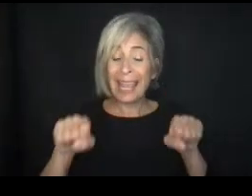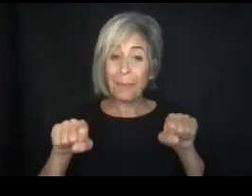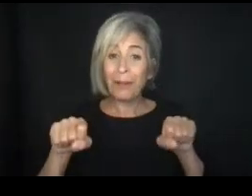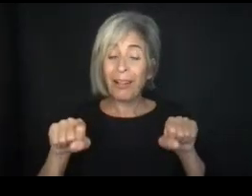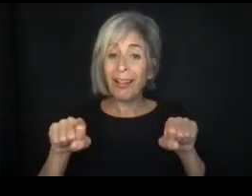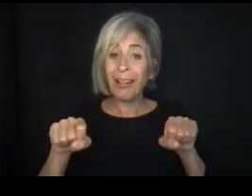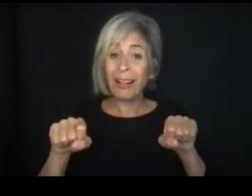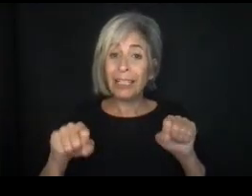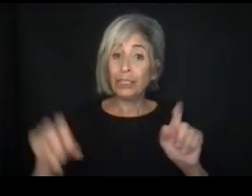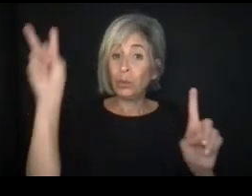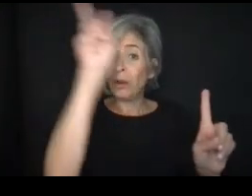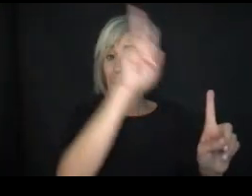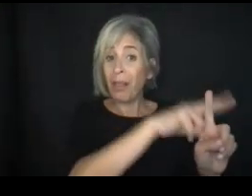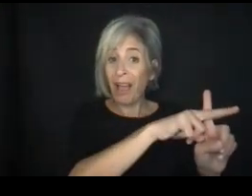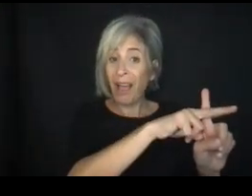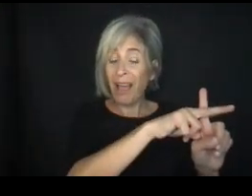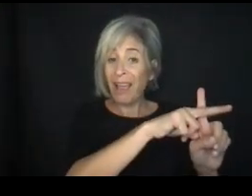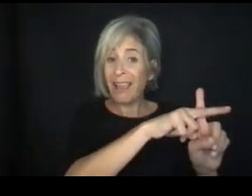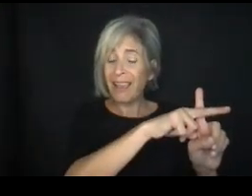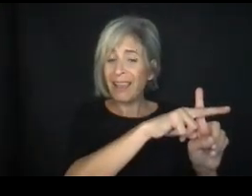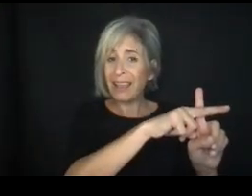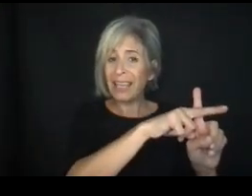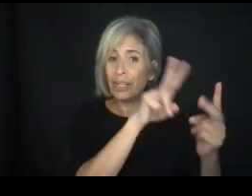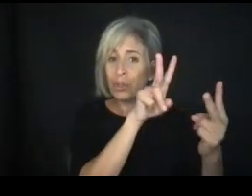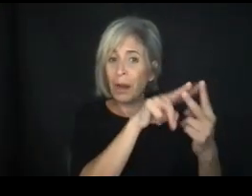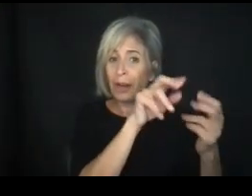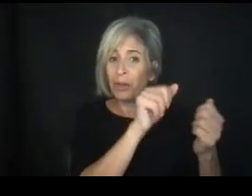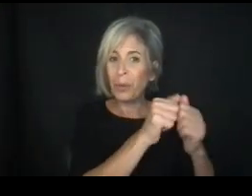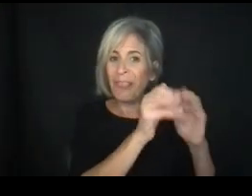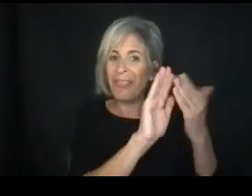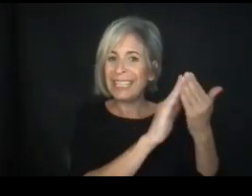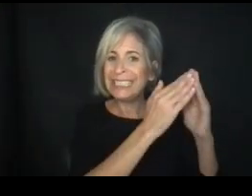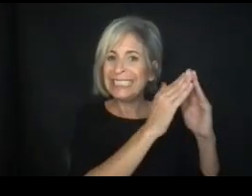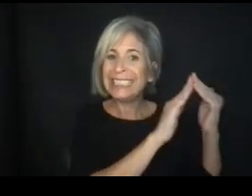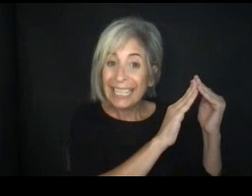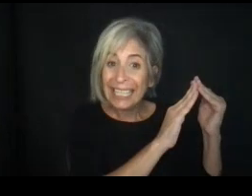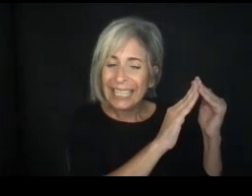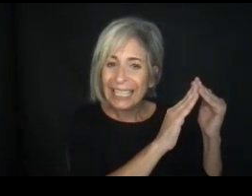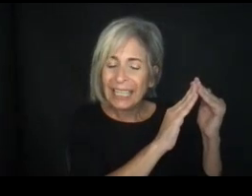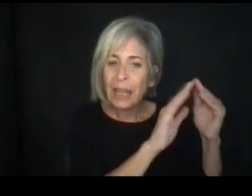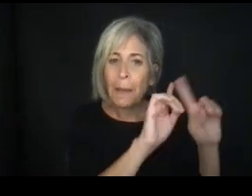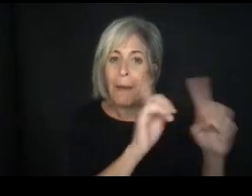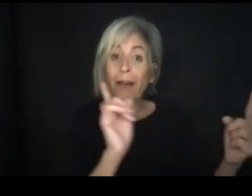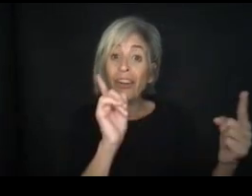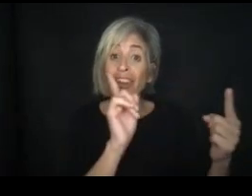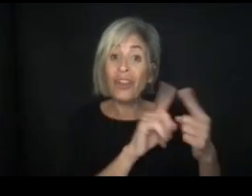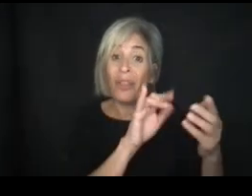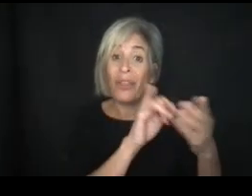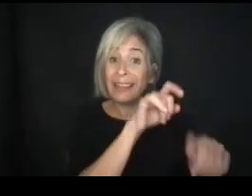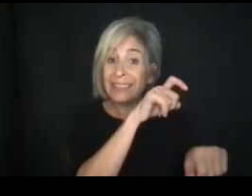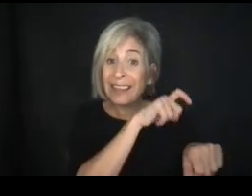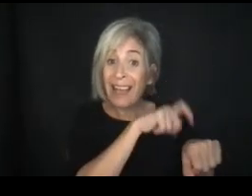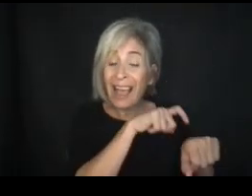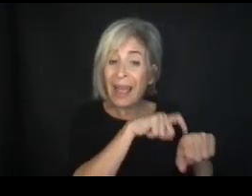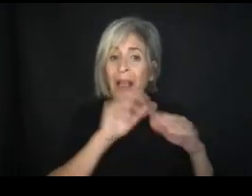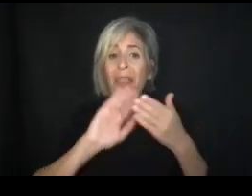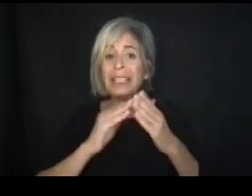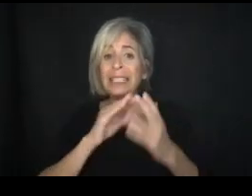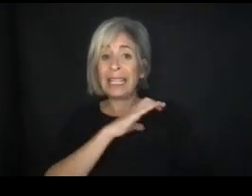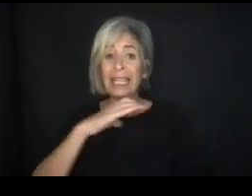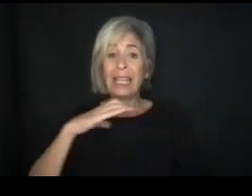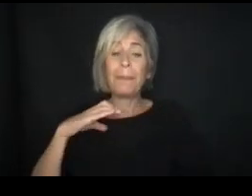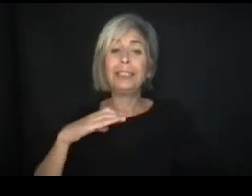in application to partner with the city. But in the meantime, the city